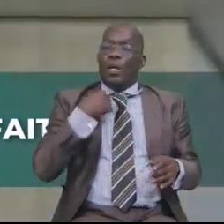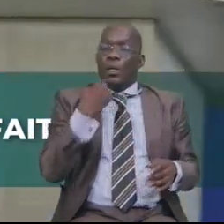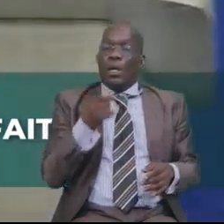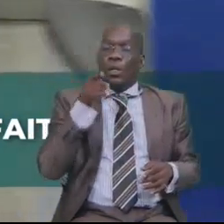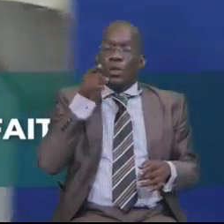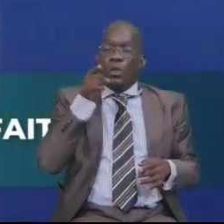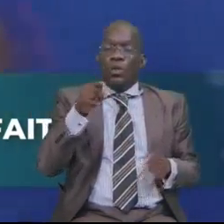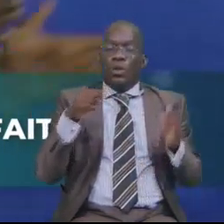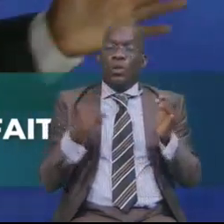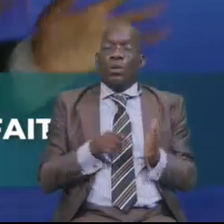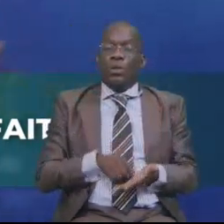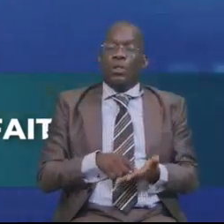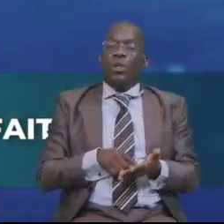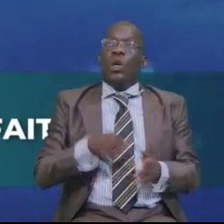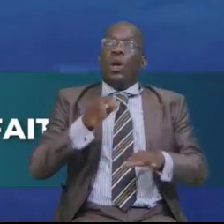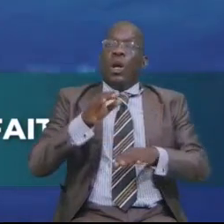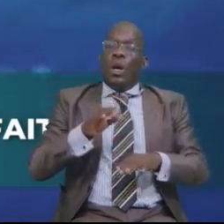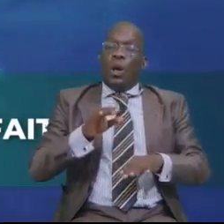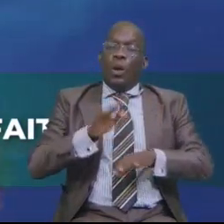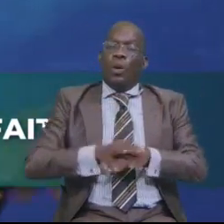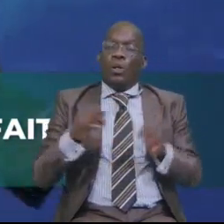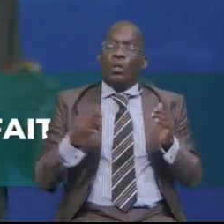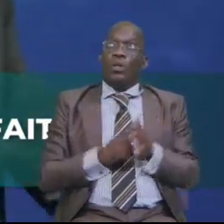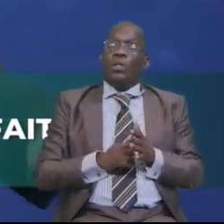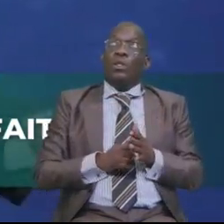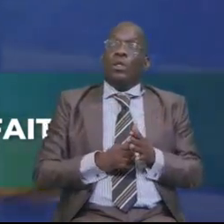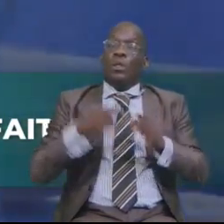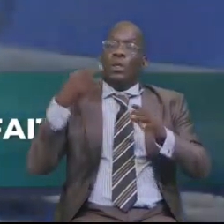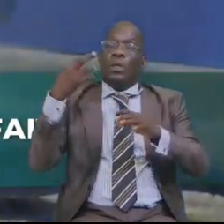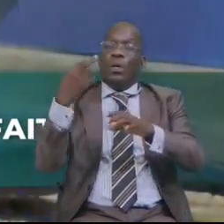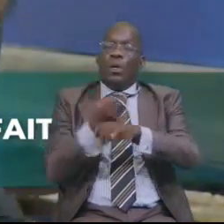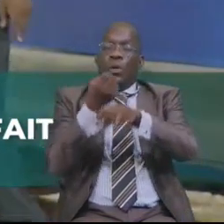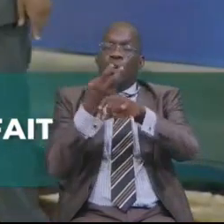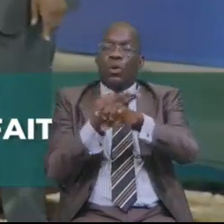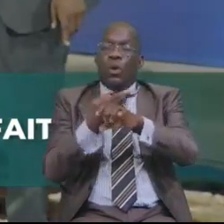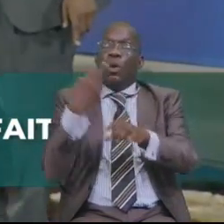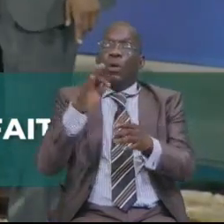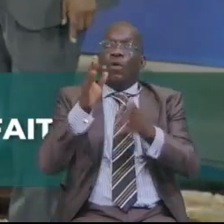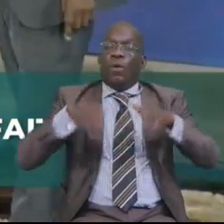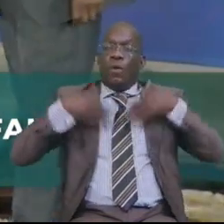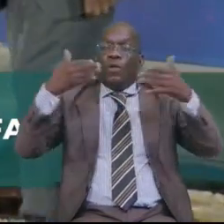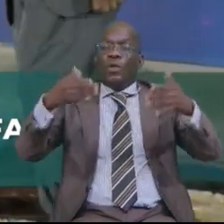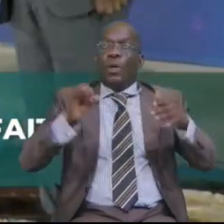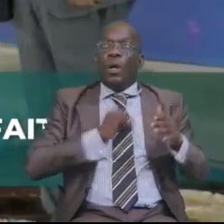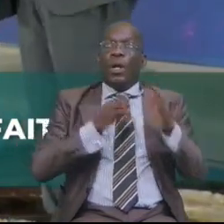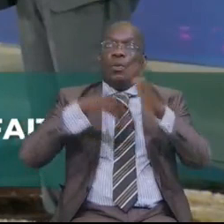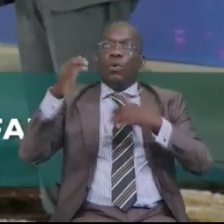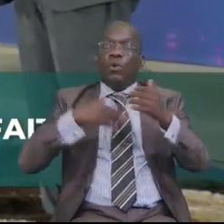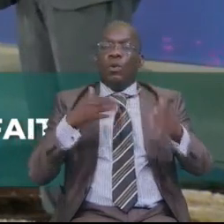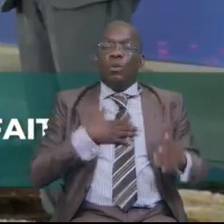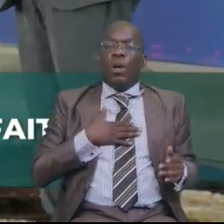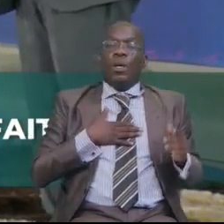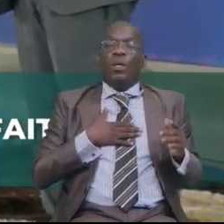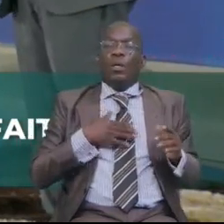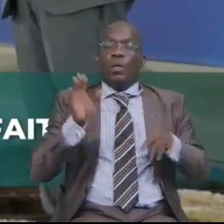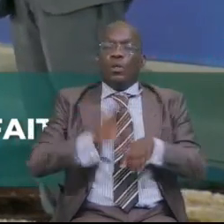upon this rock of confession I build my church, and the gates of hell